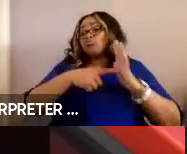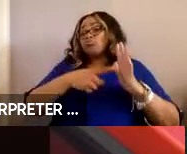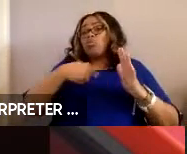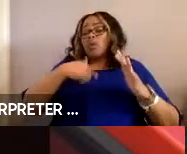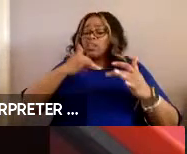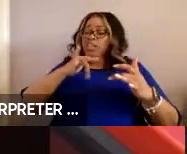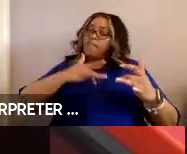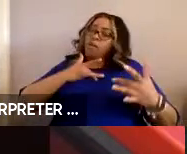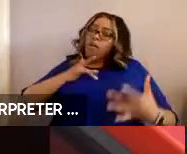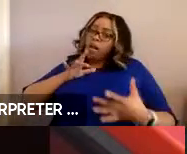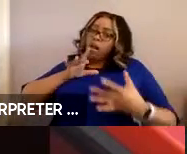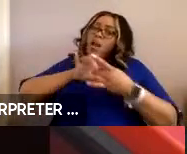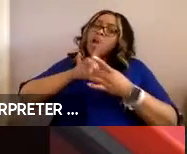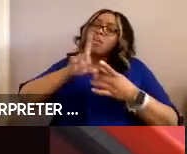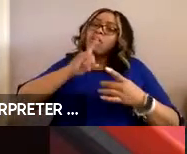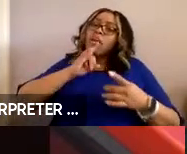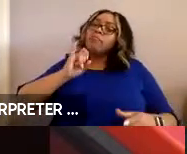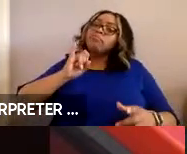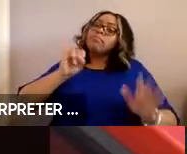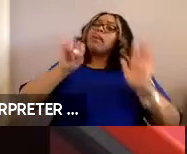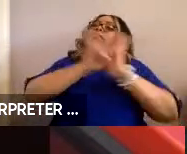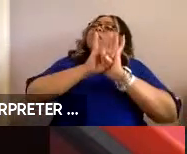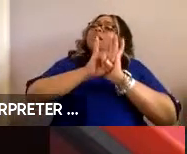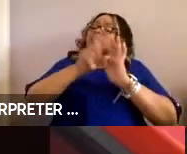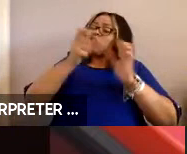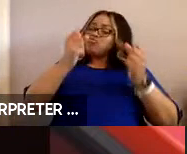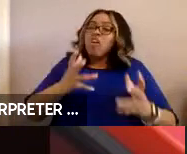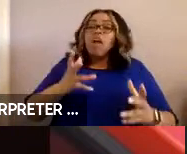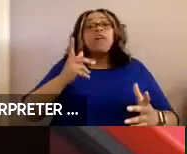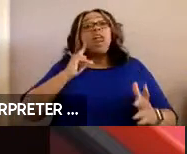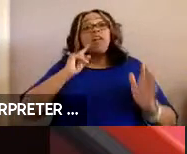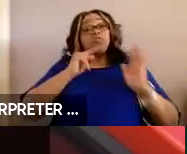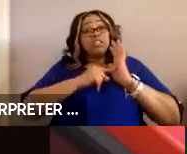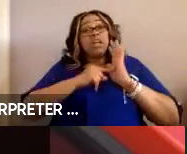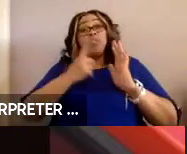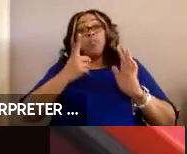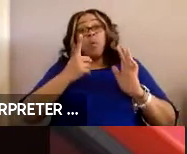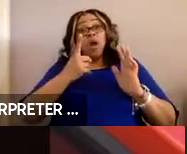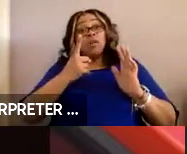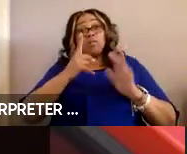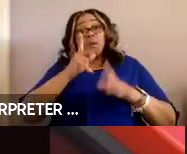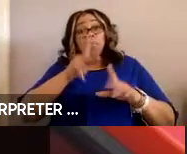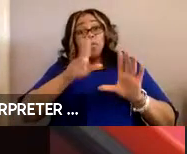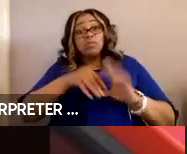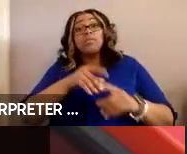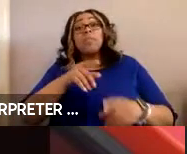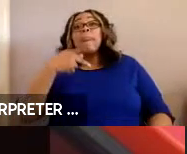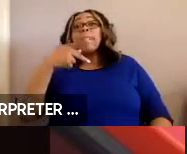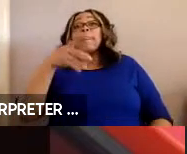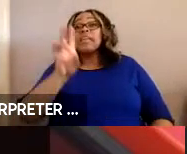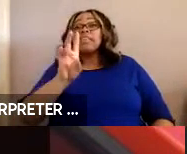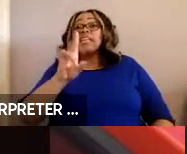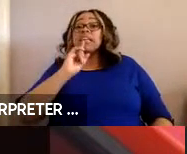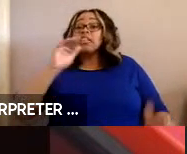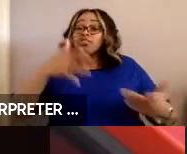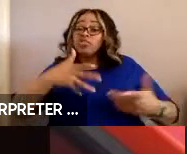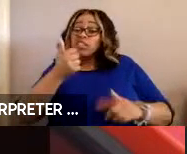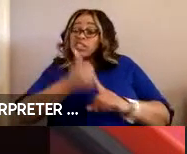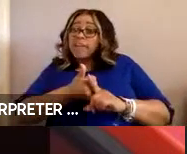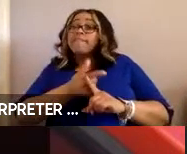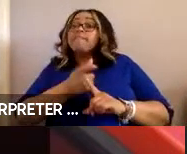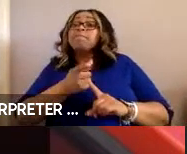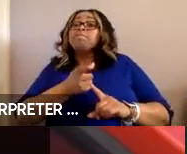feel connected to their identity as a driver. For example, one participant, P7, introduced himself to the